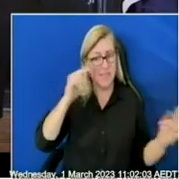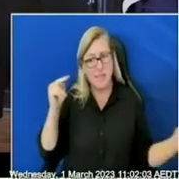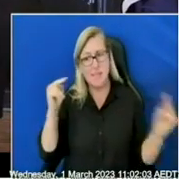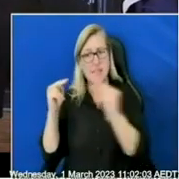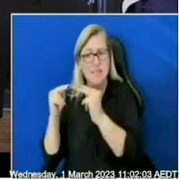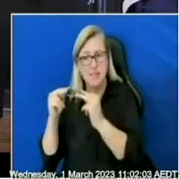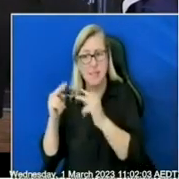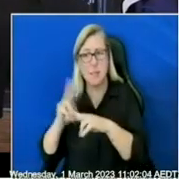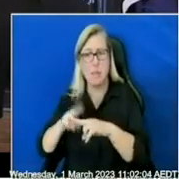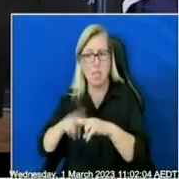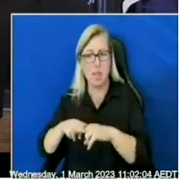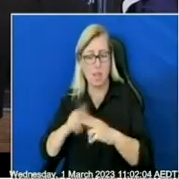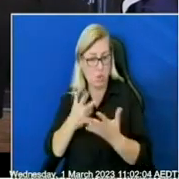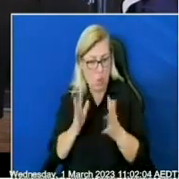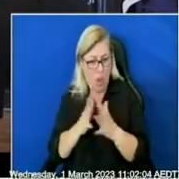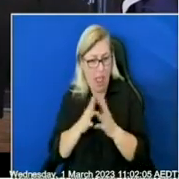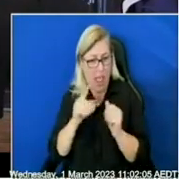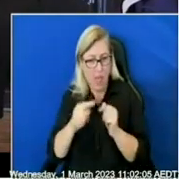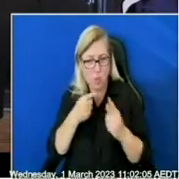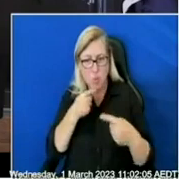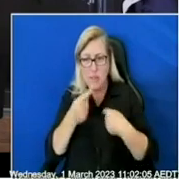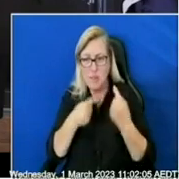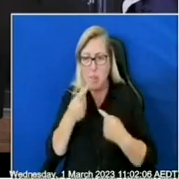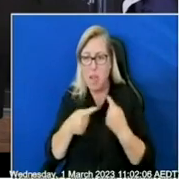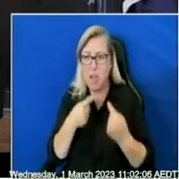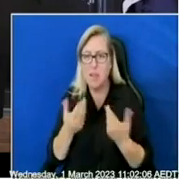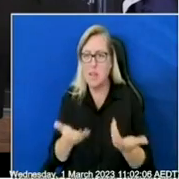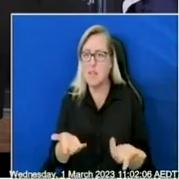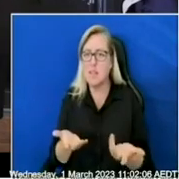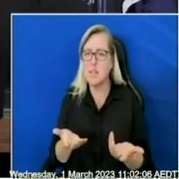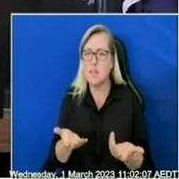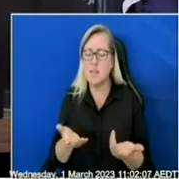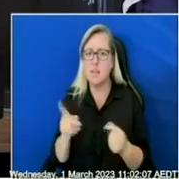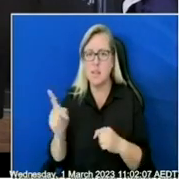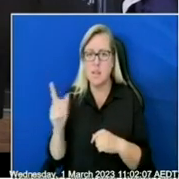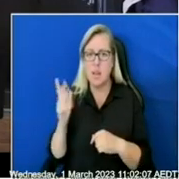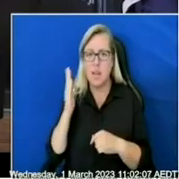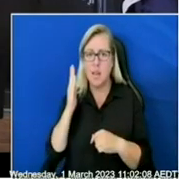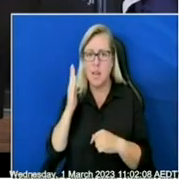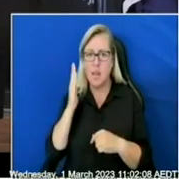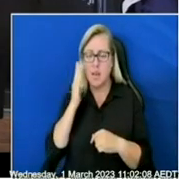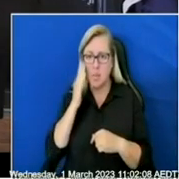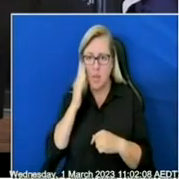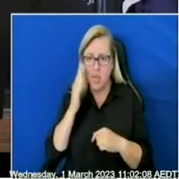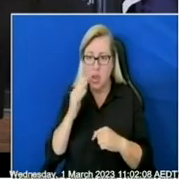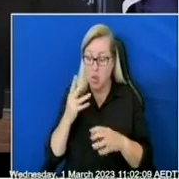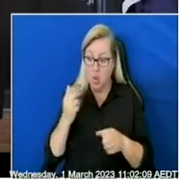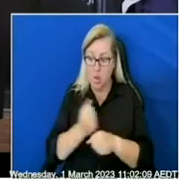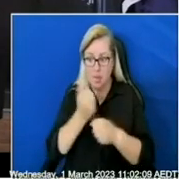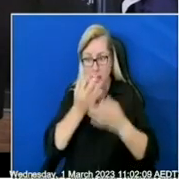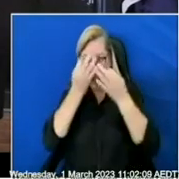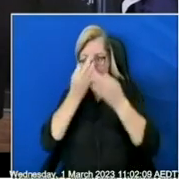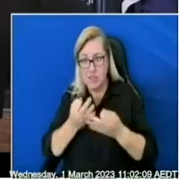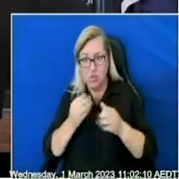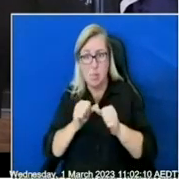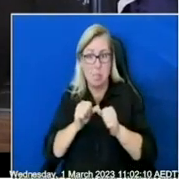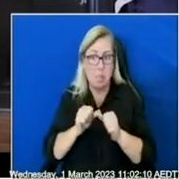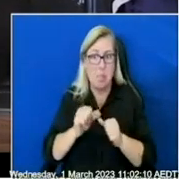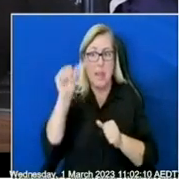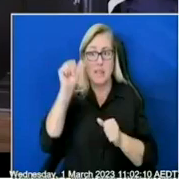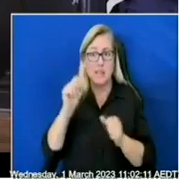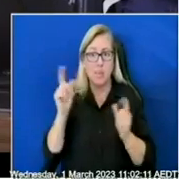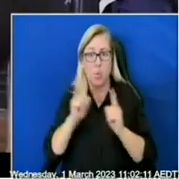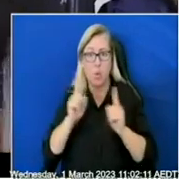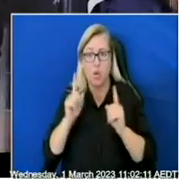as a mother what, you know, has... But making the best decision for her children was to let them... The system hasn't gone, their parent... Who's